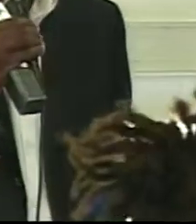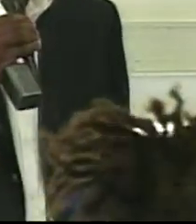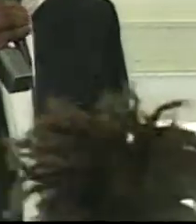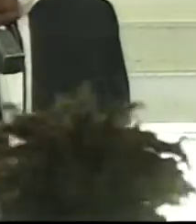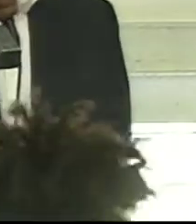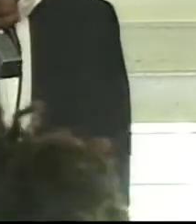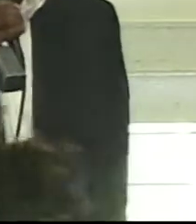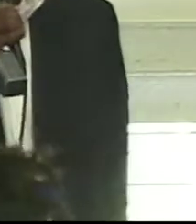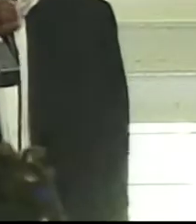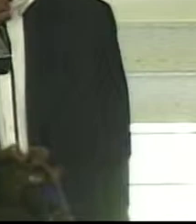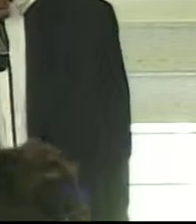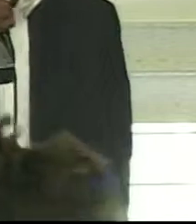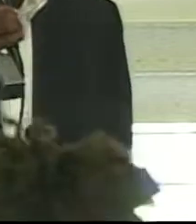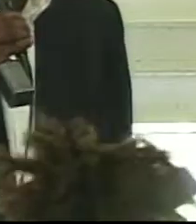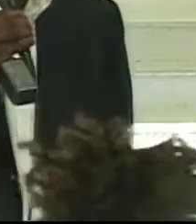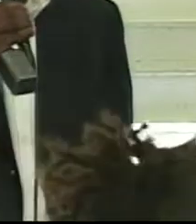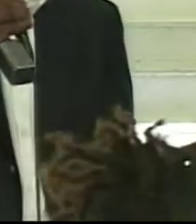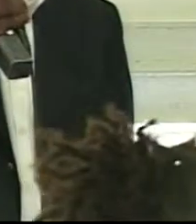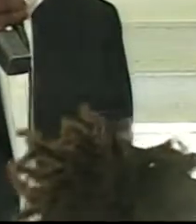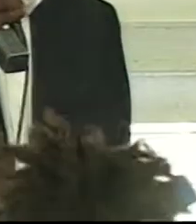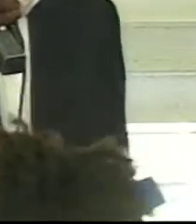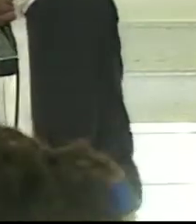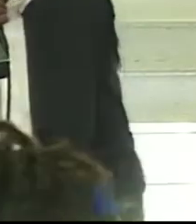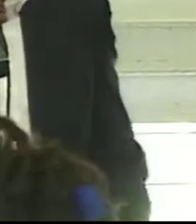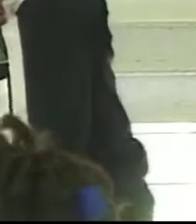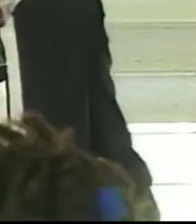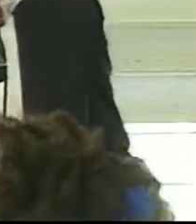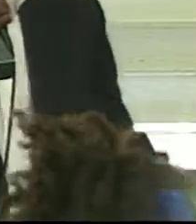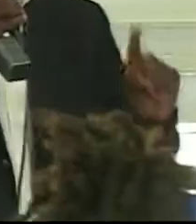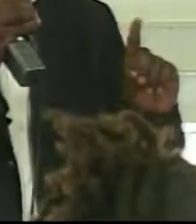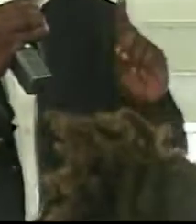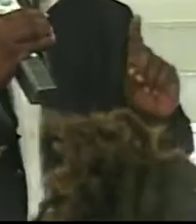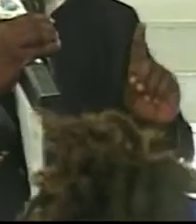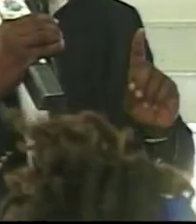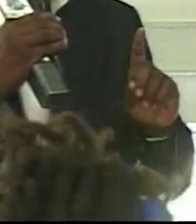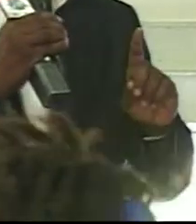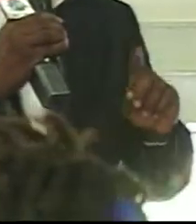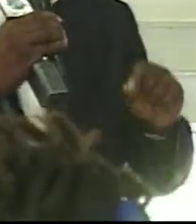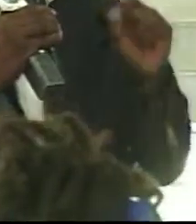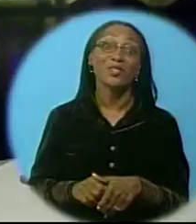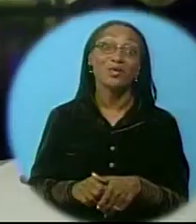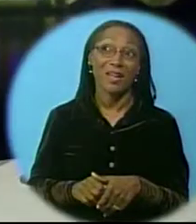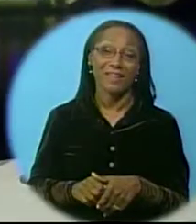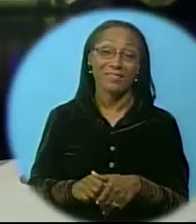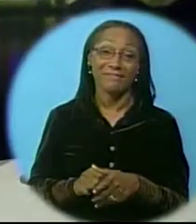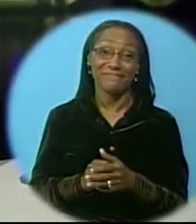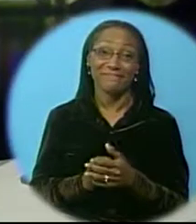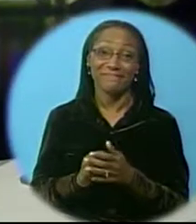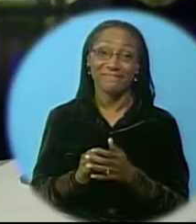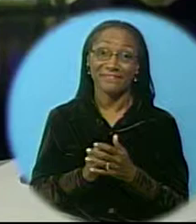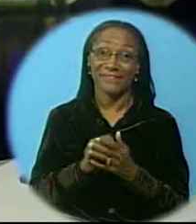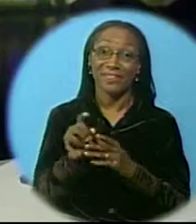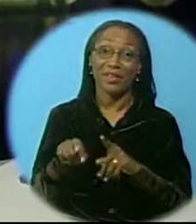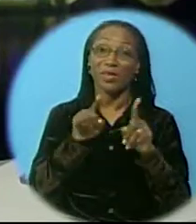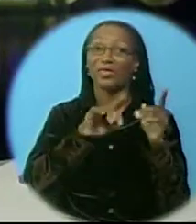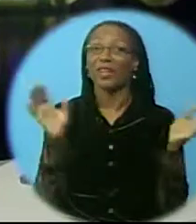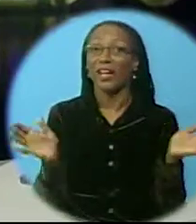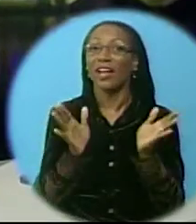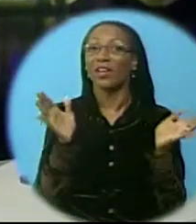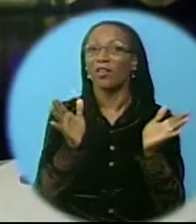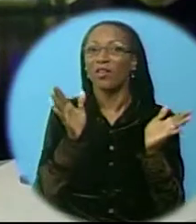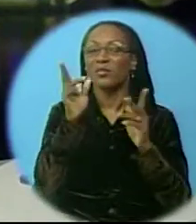strong and healthy nation that can, at least to some extent, feed itself. He also encouraged them